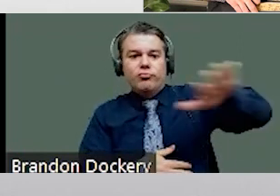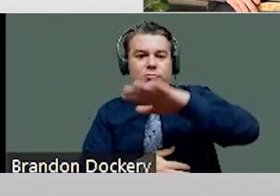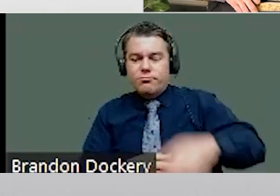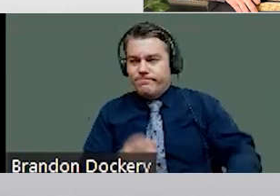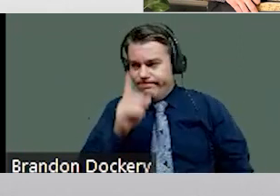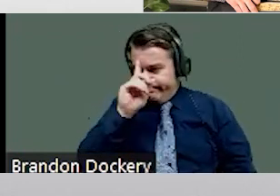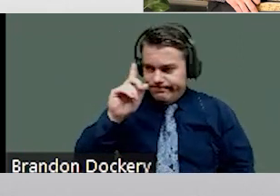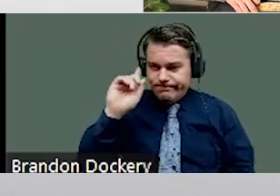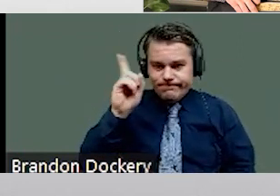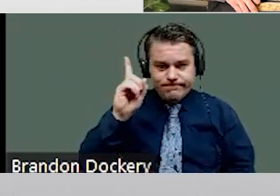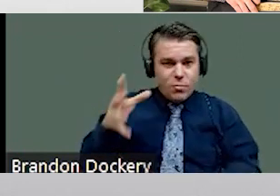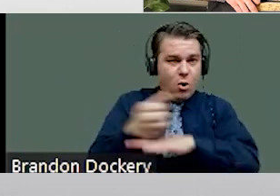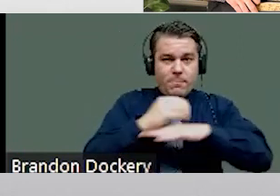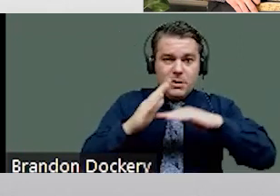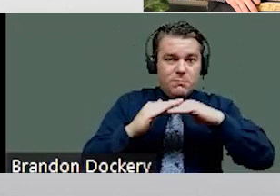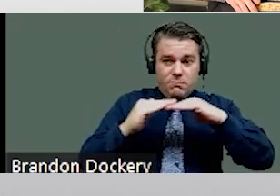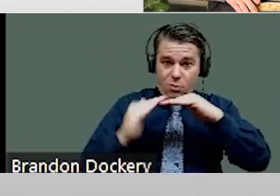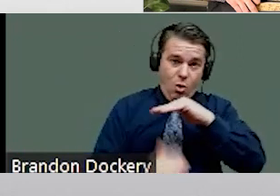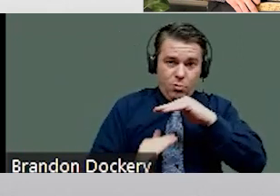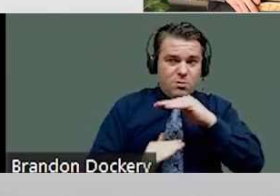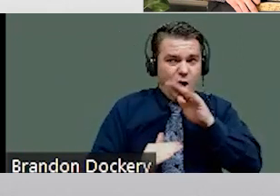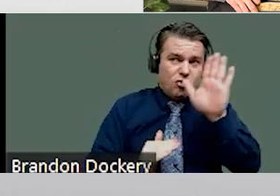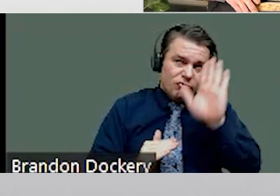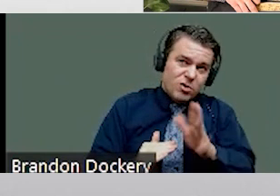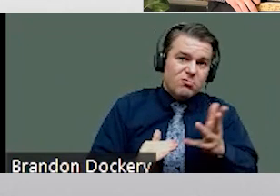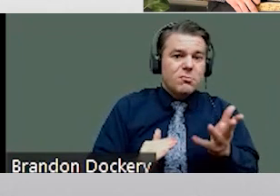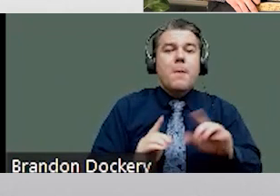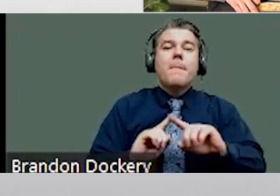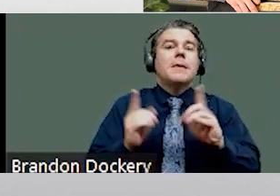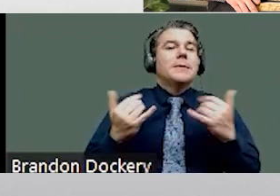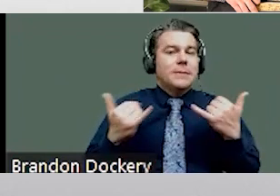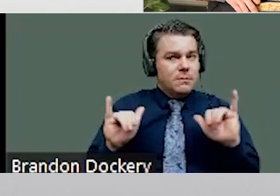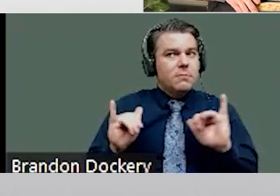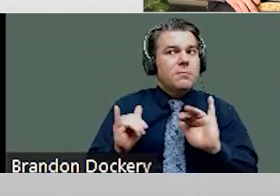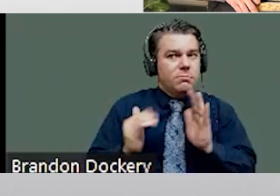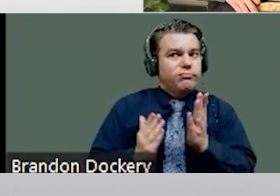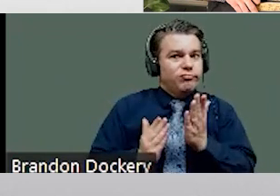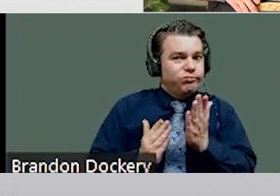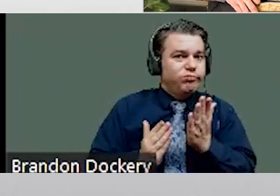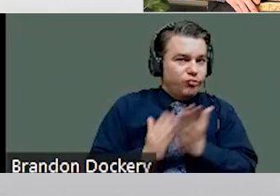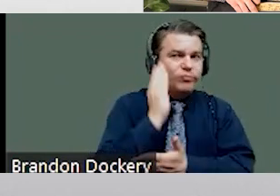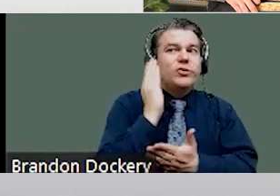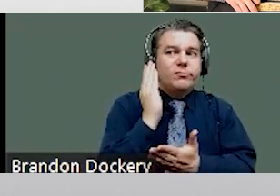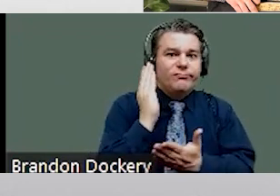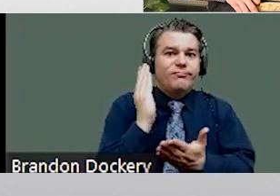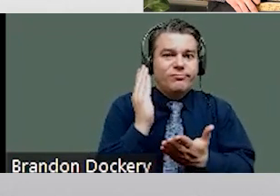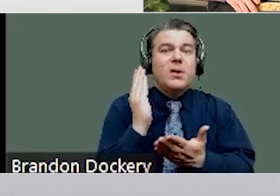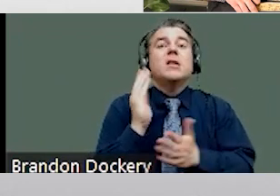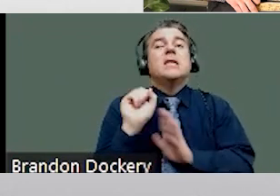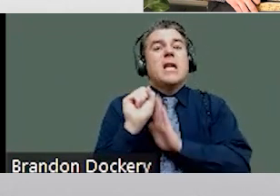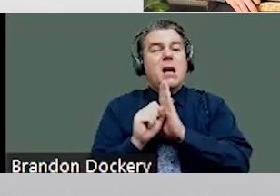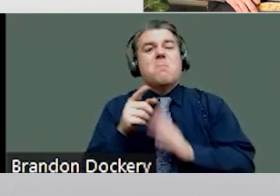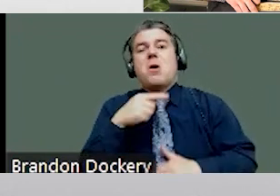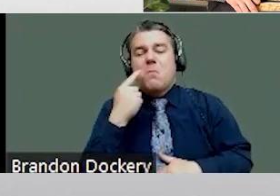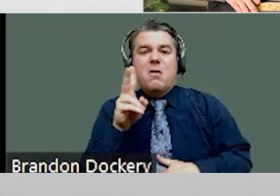that subminimum wages aren't great, but they're still legal, and that state